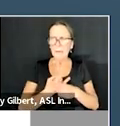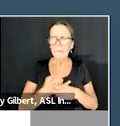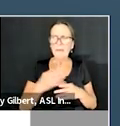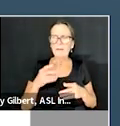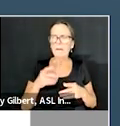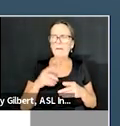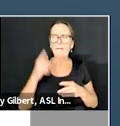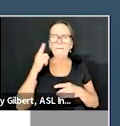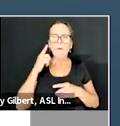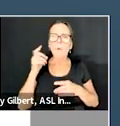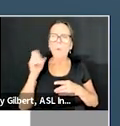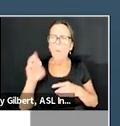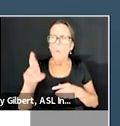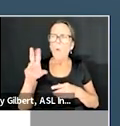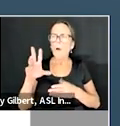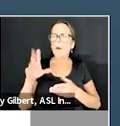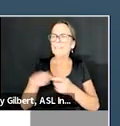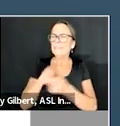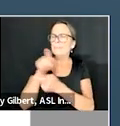specific learning disability.